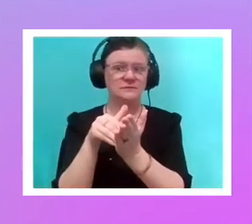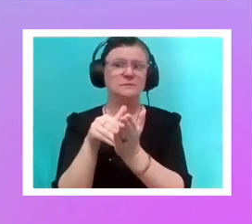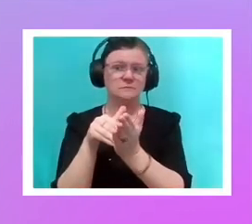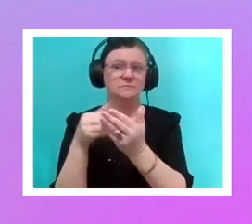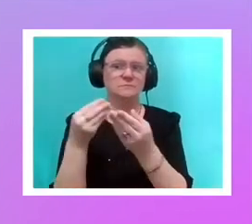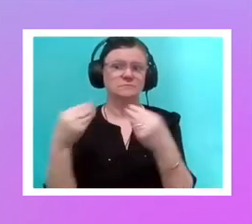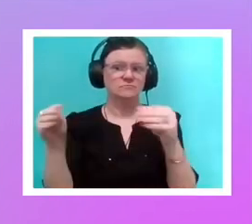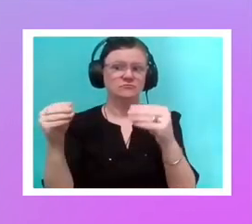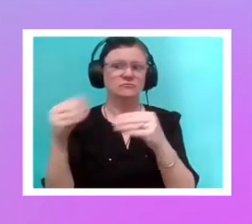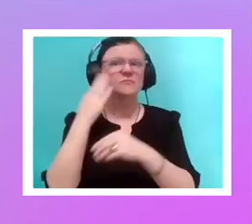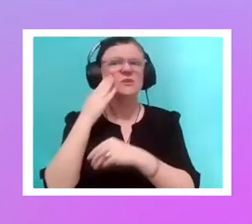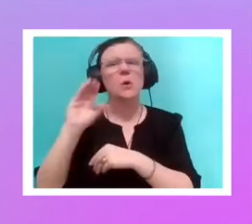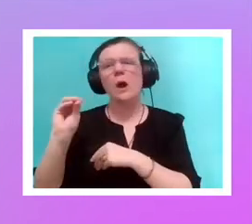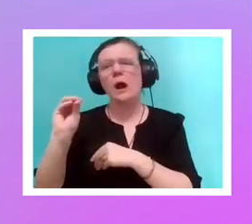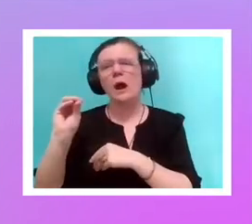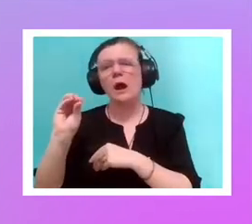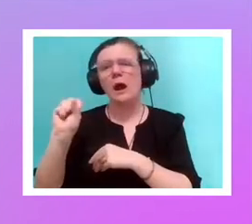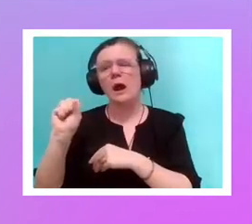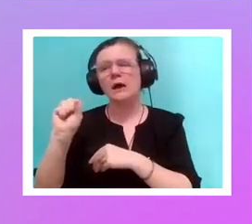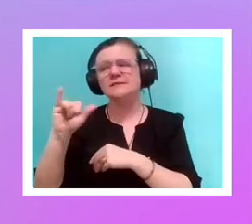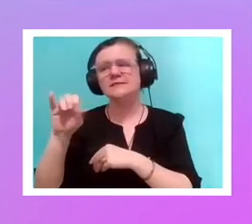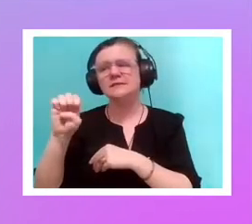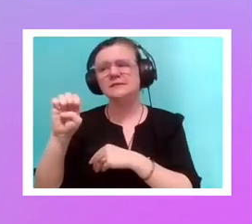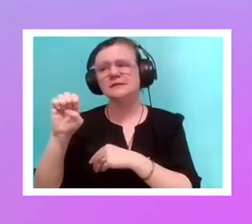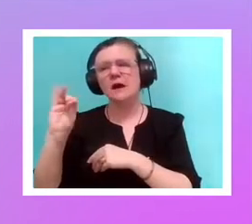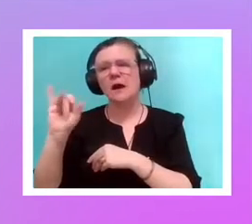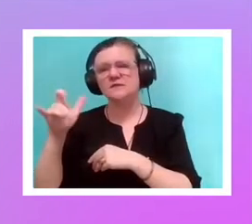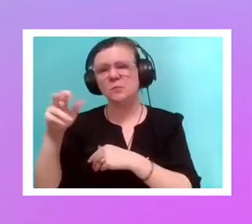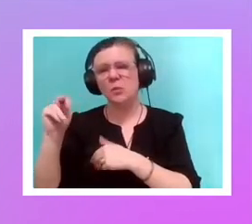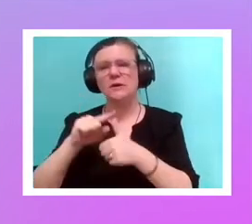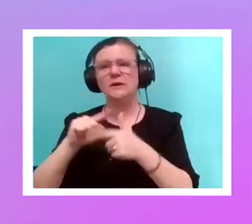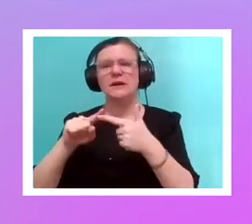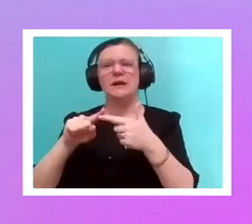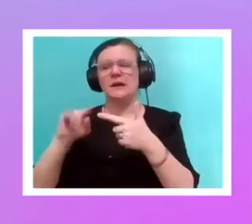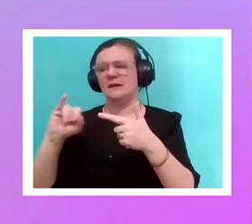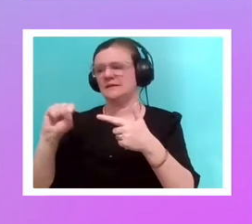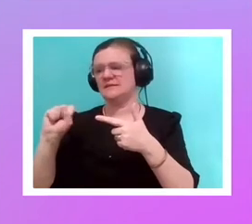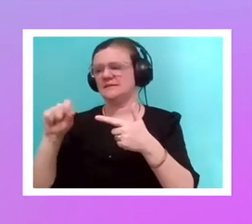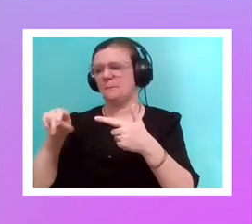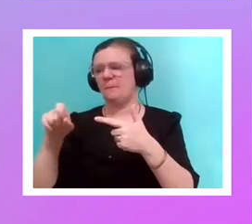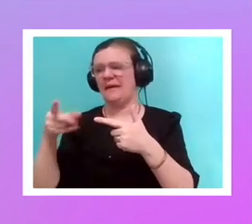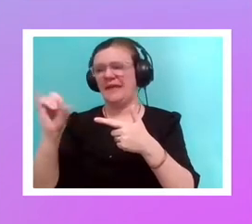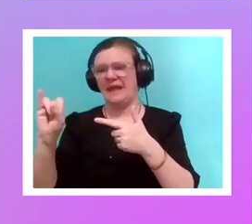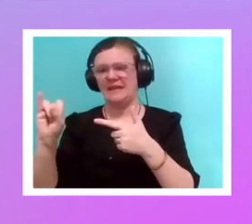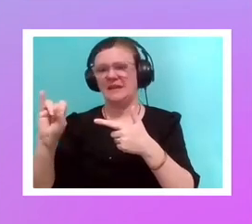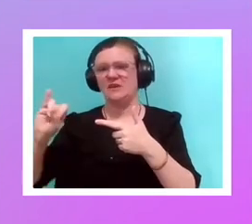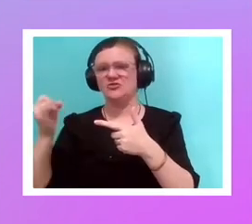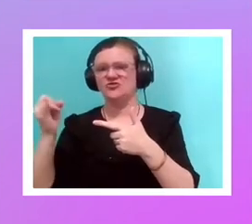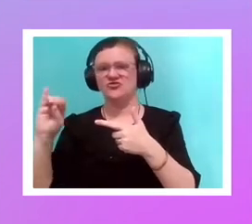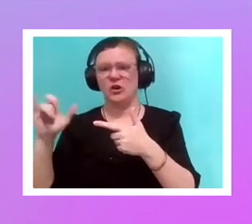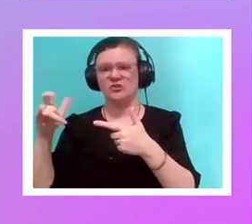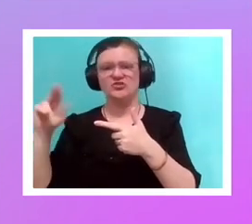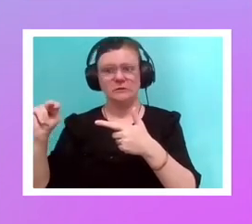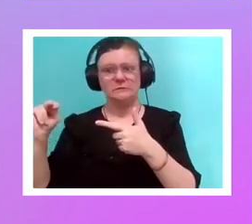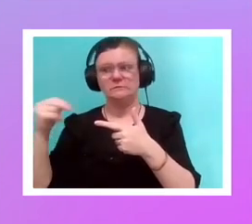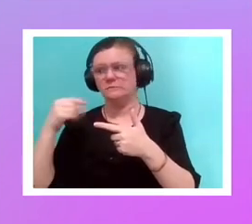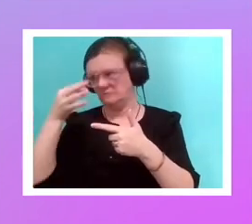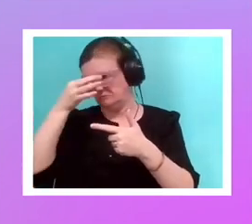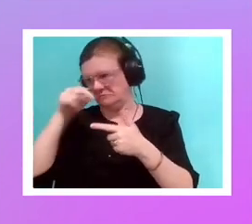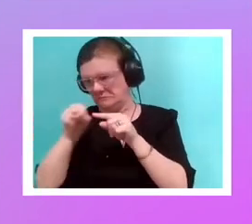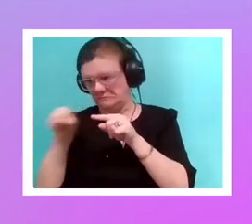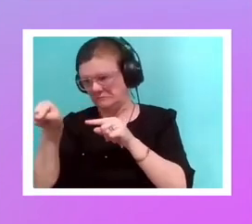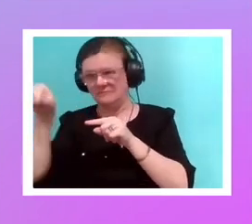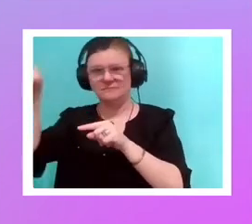of Ozzy Osbourne, Jeff Lynne of ELO, and Spaghetti Junction. And I used to live literally no more than 30 yards from one of the off-ramps